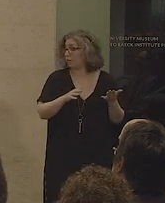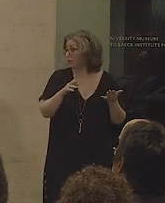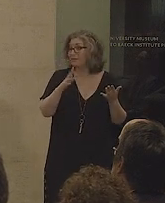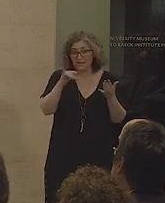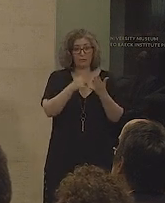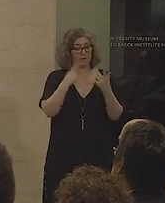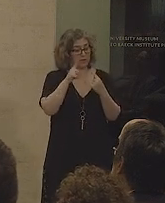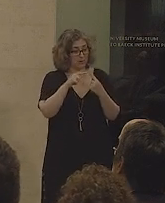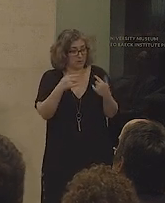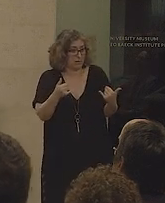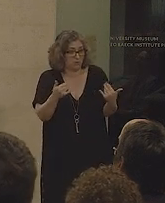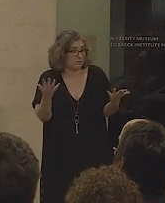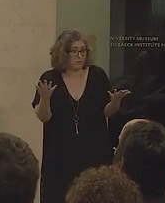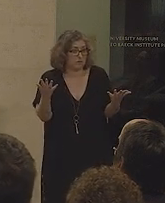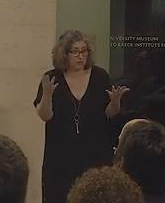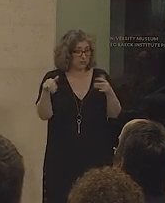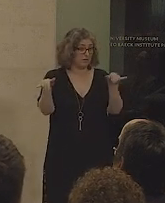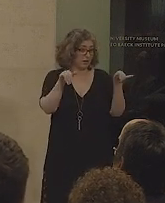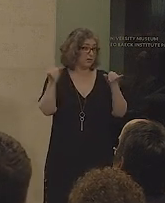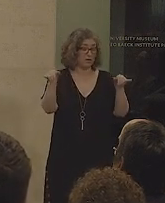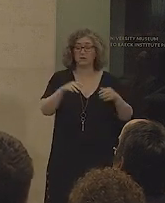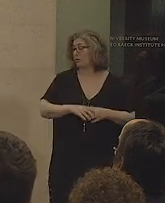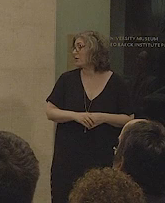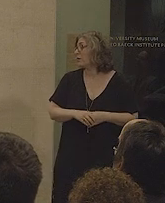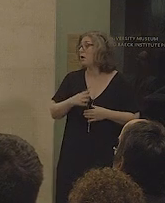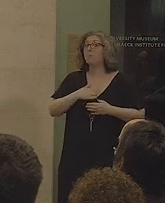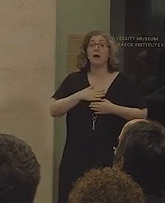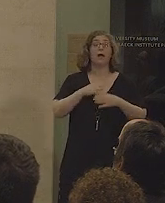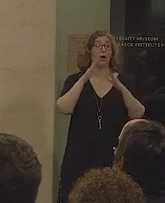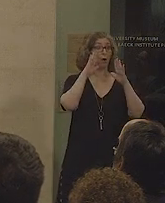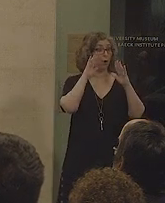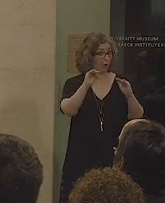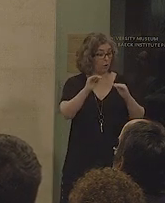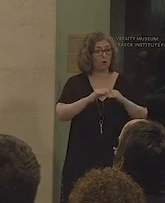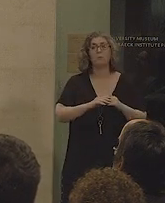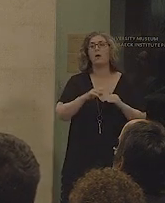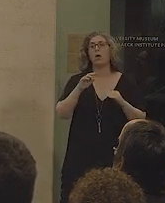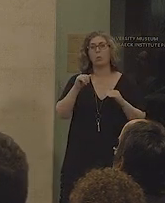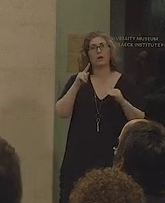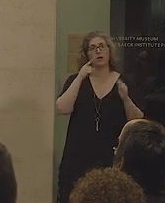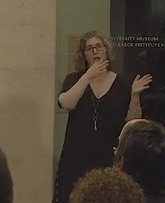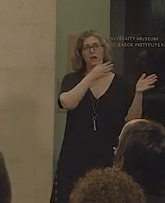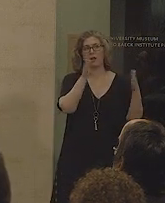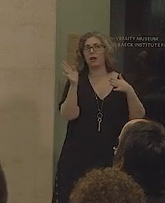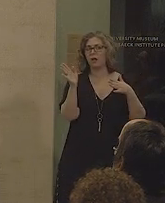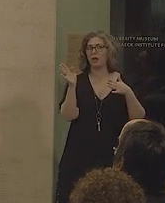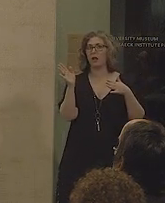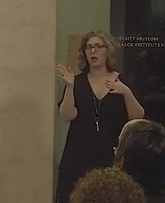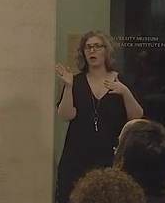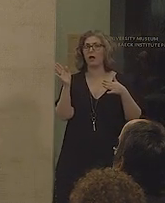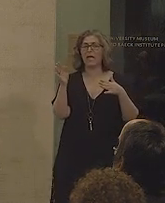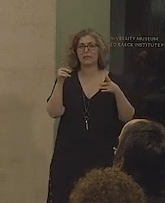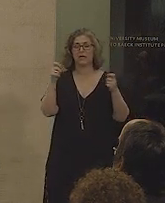about now. And so my hope is that we can start flipping this a little bit and start dealing